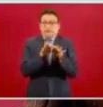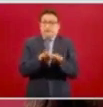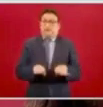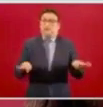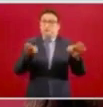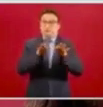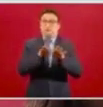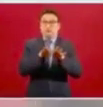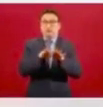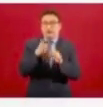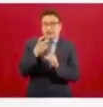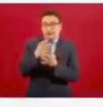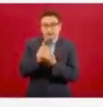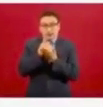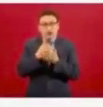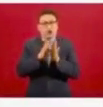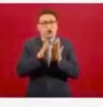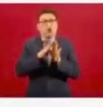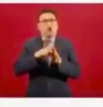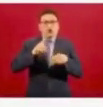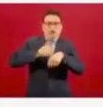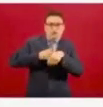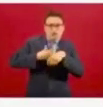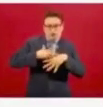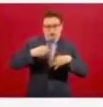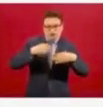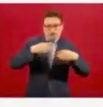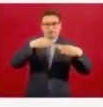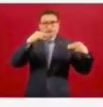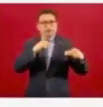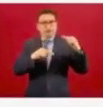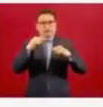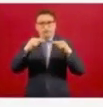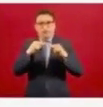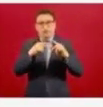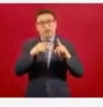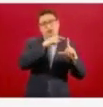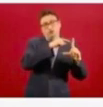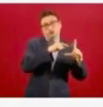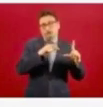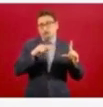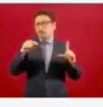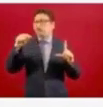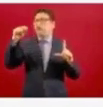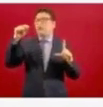This curve has also an advantage, which is we can see how the virus has progressed.